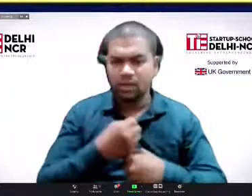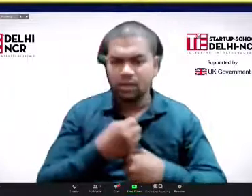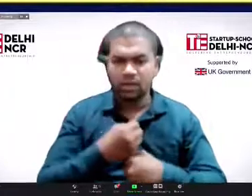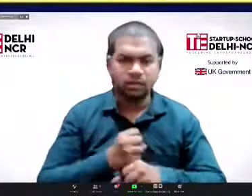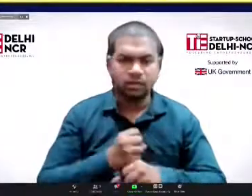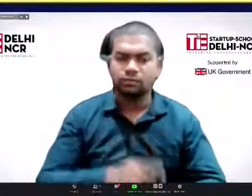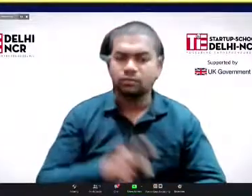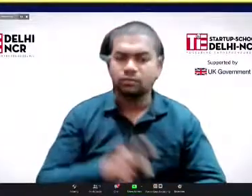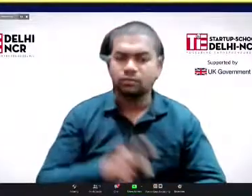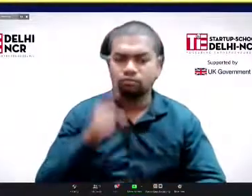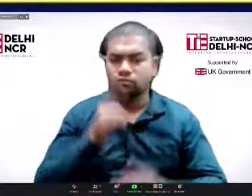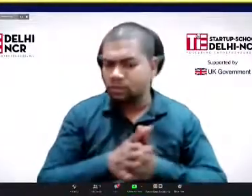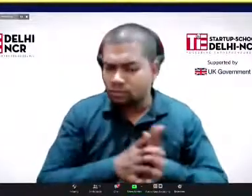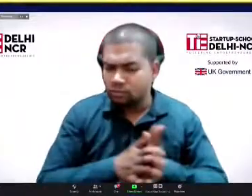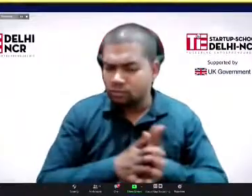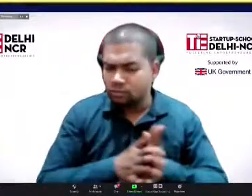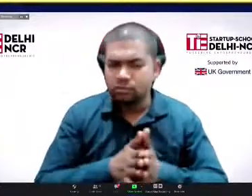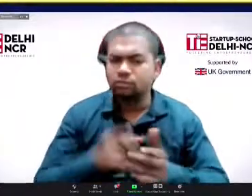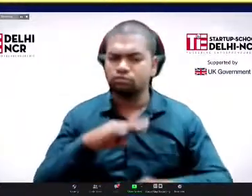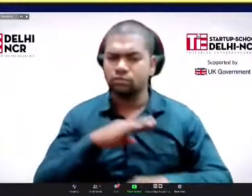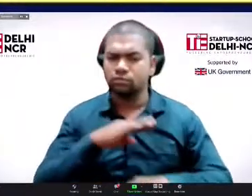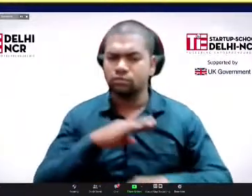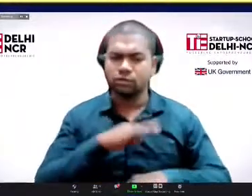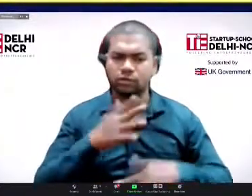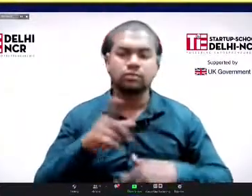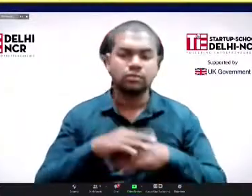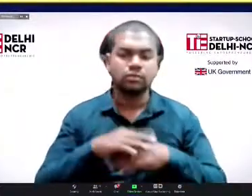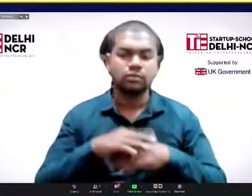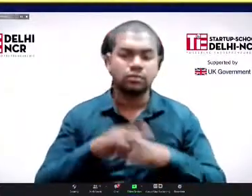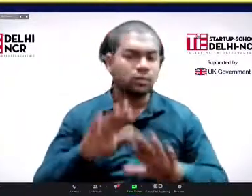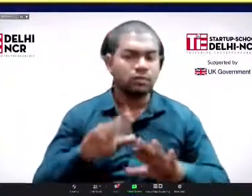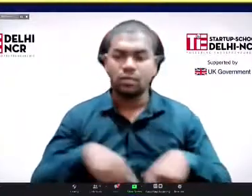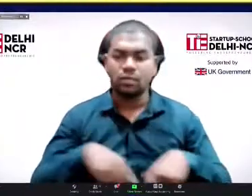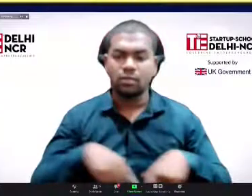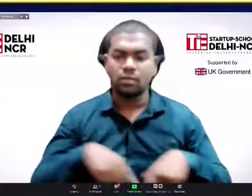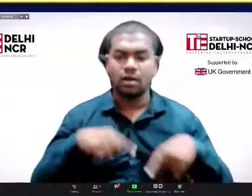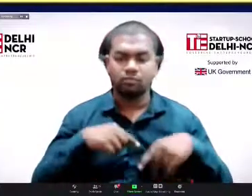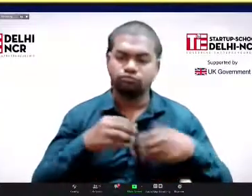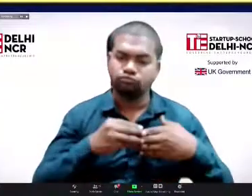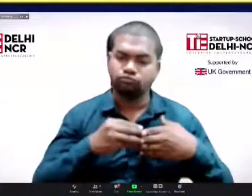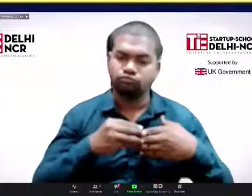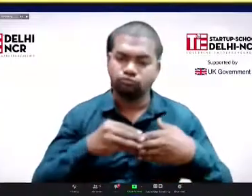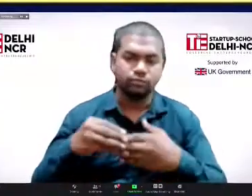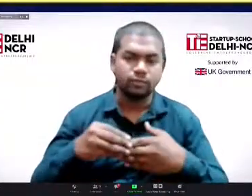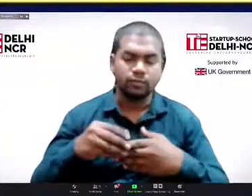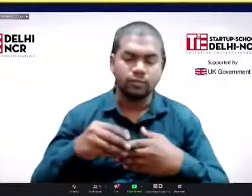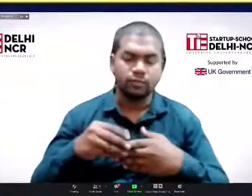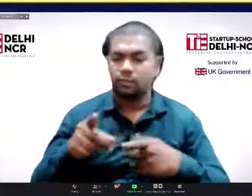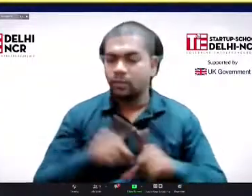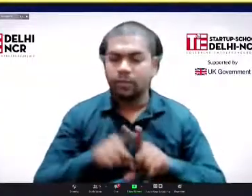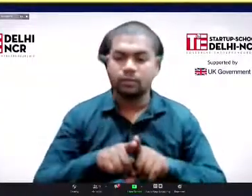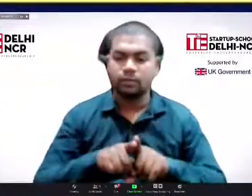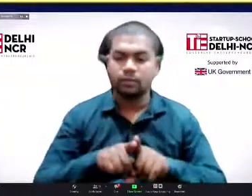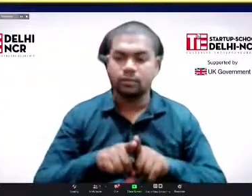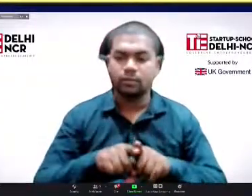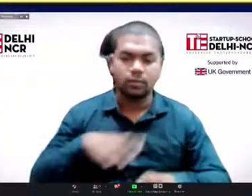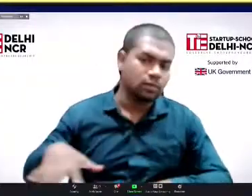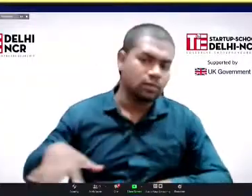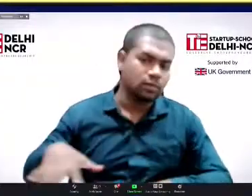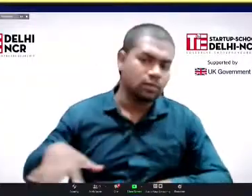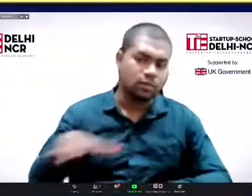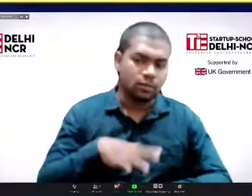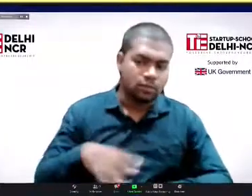create, inspire, it's not enough to say it. You need to live by it. And given the digital landscape, in